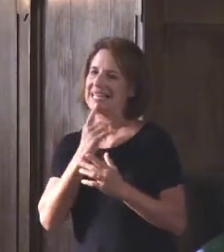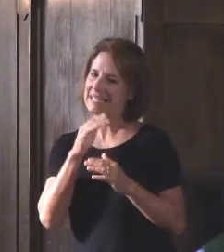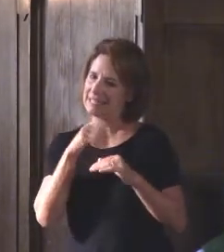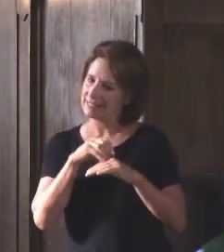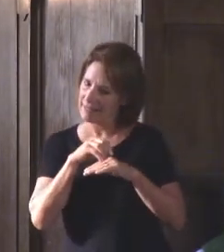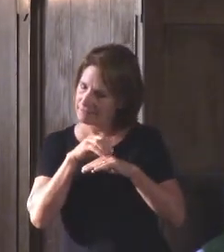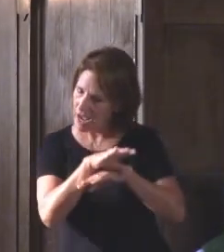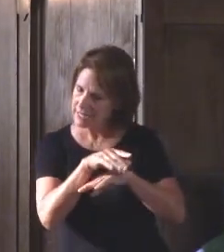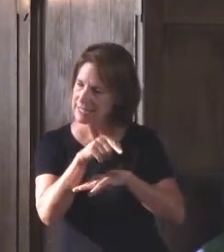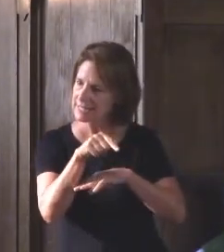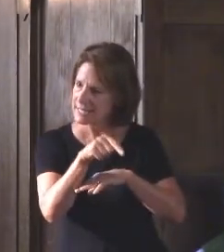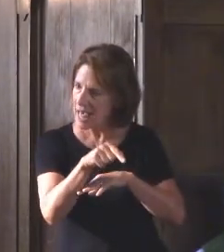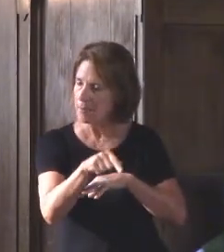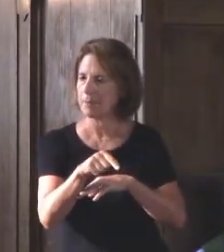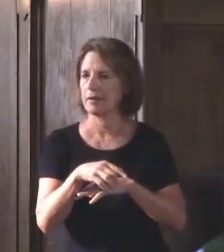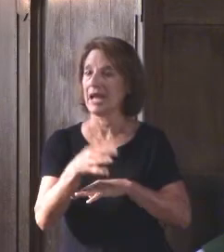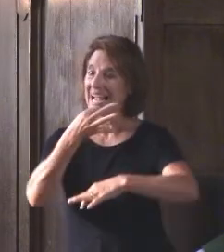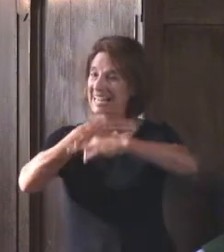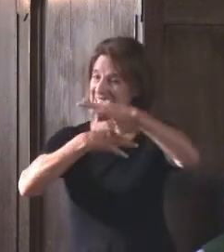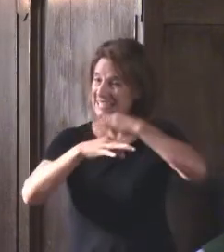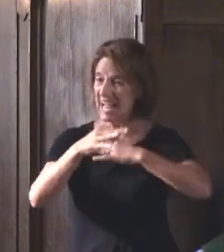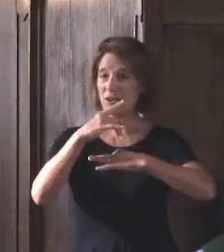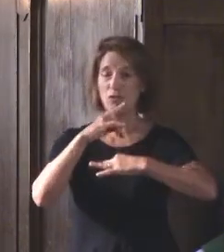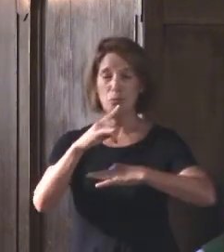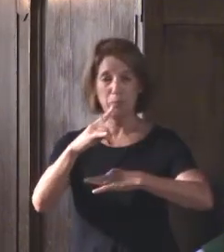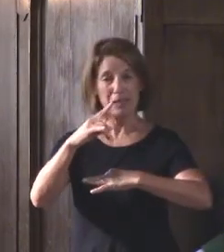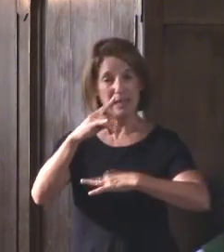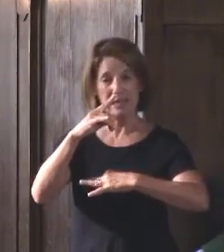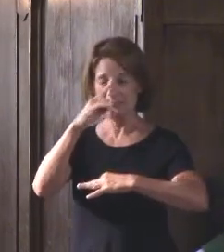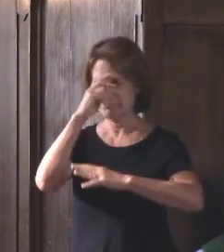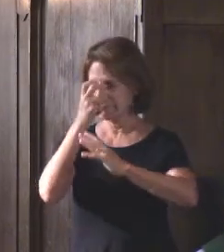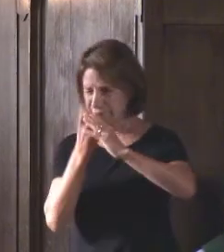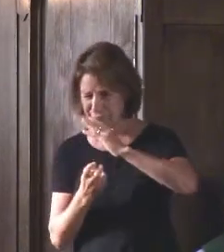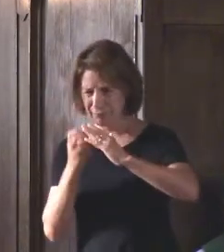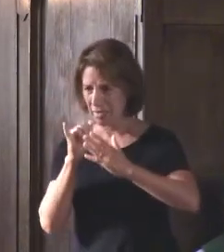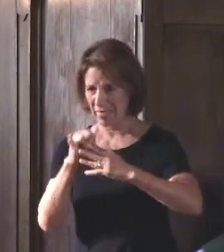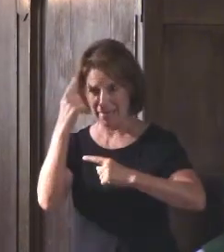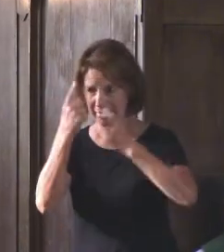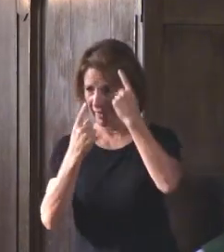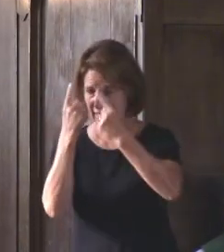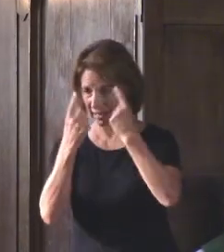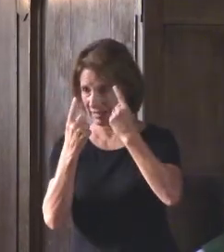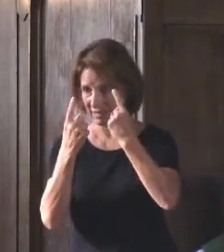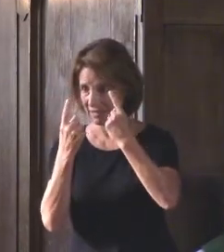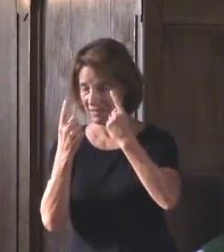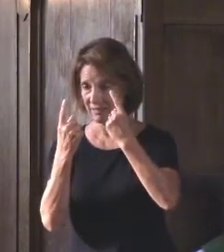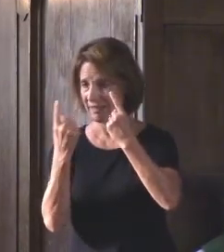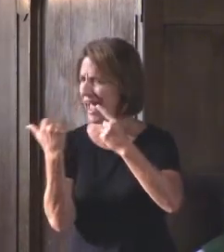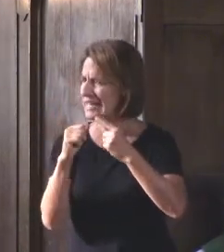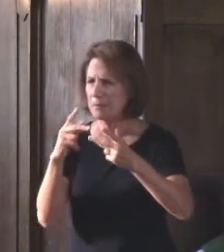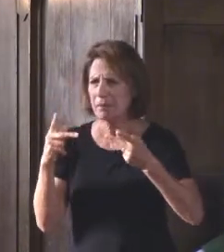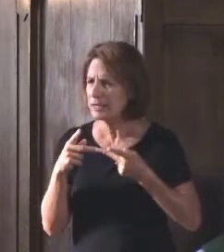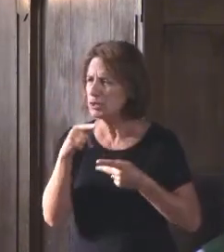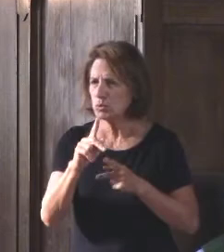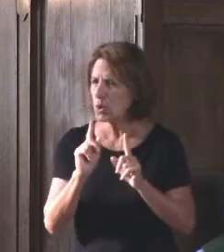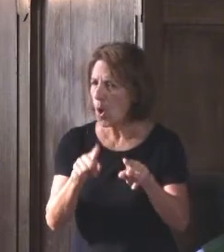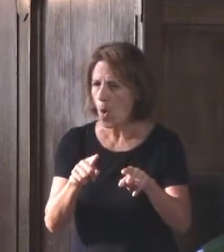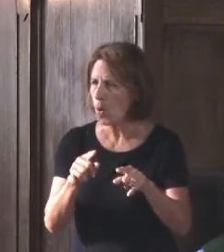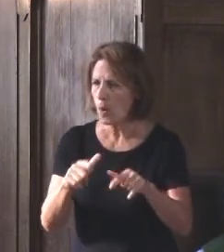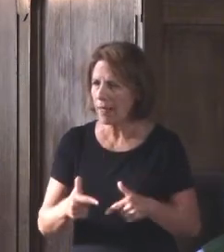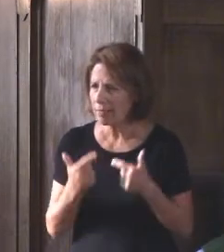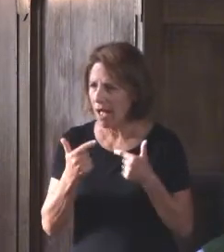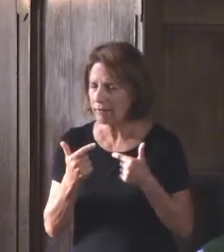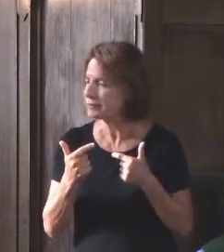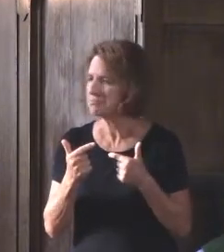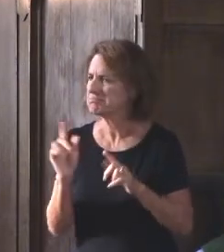He says, instead of getting caught up in all this, do these two things anywhere you go in life. Take the